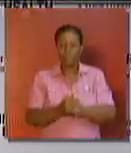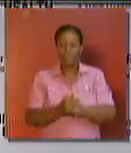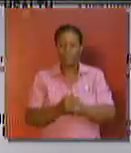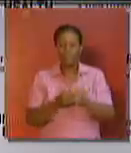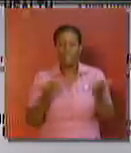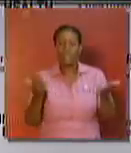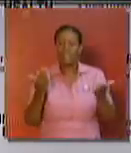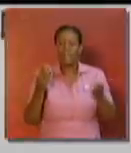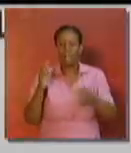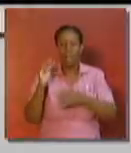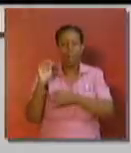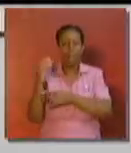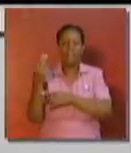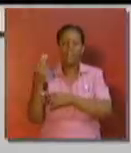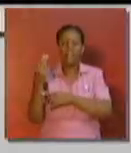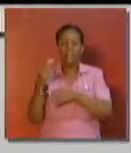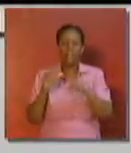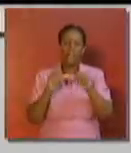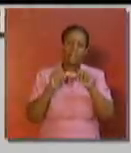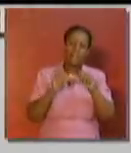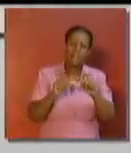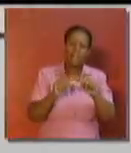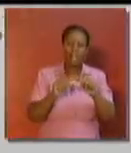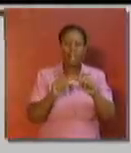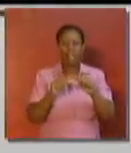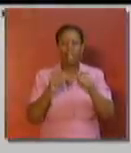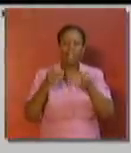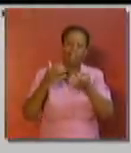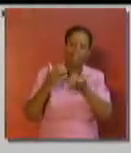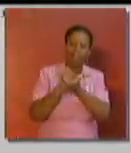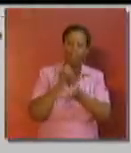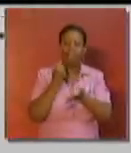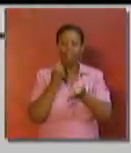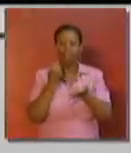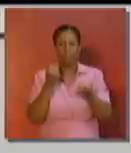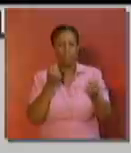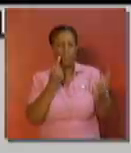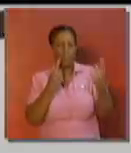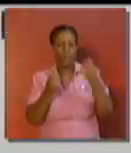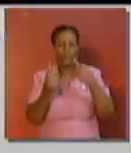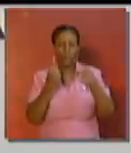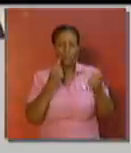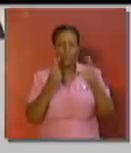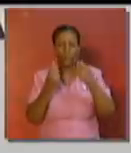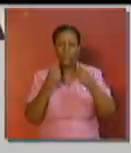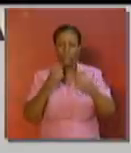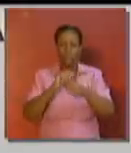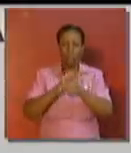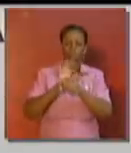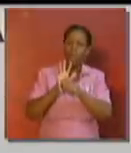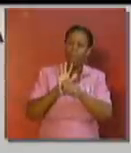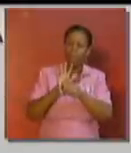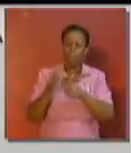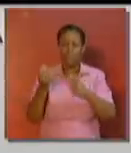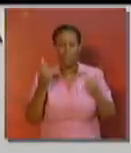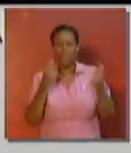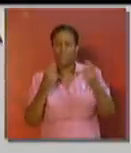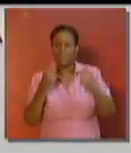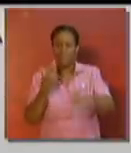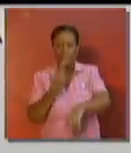COVID-19 and pregnancy, and of course the COVID-19 vaccine. We get these questions via social